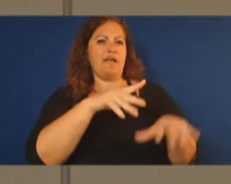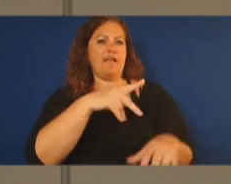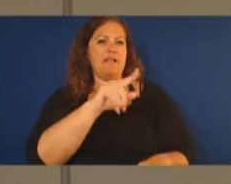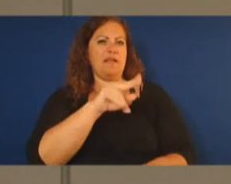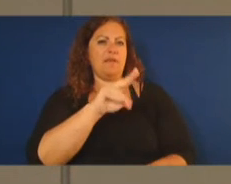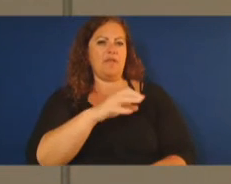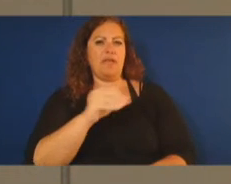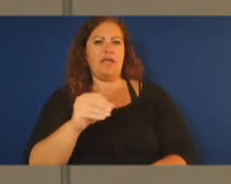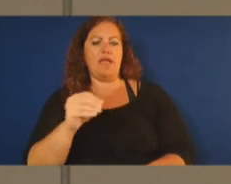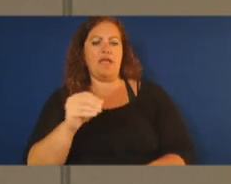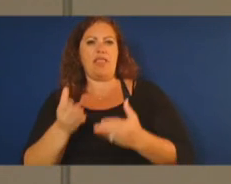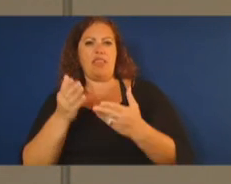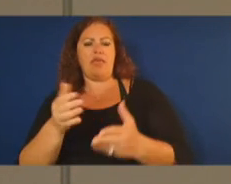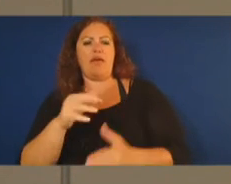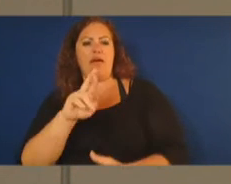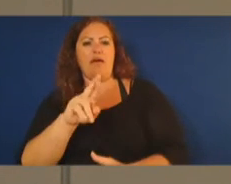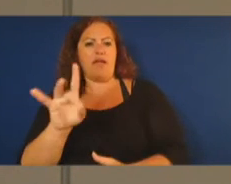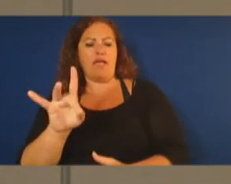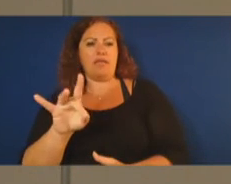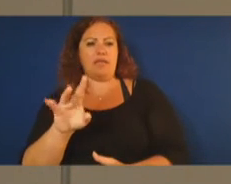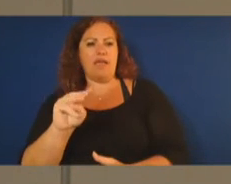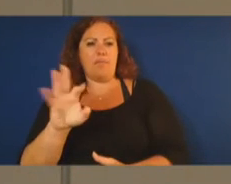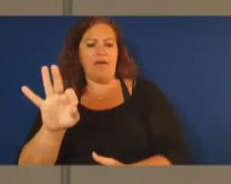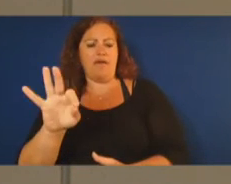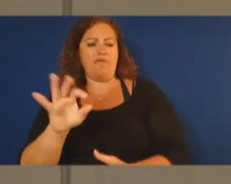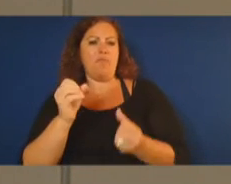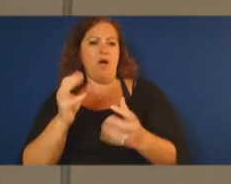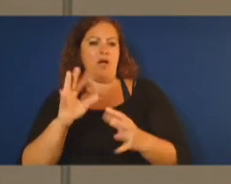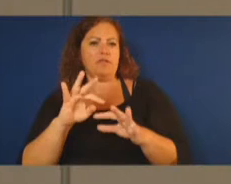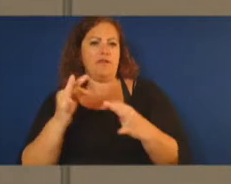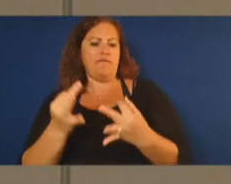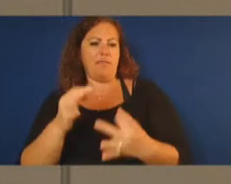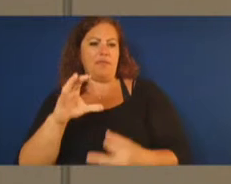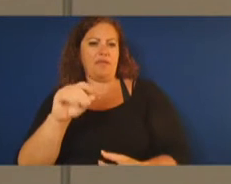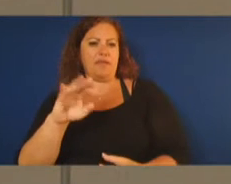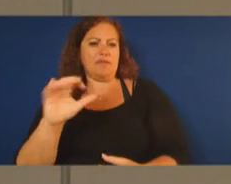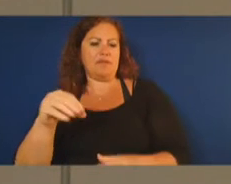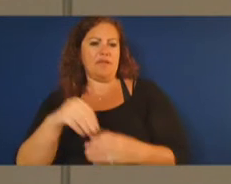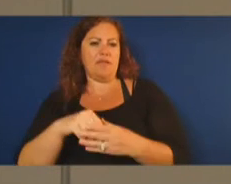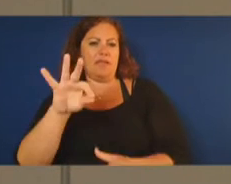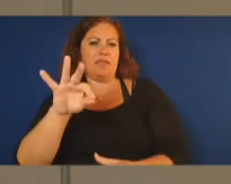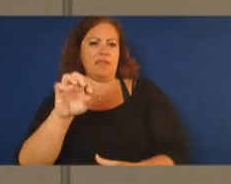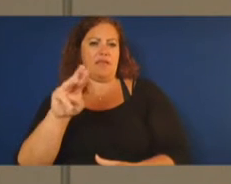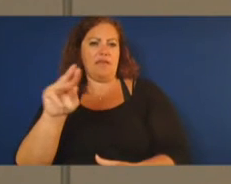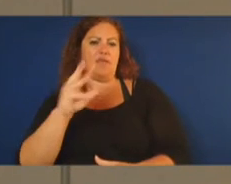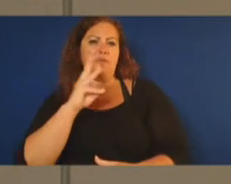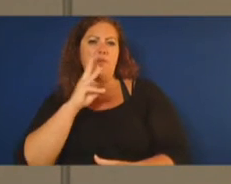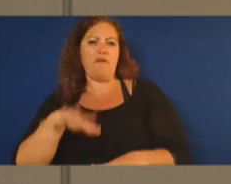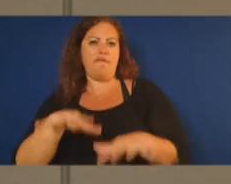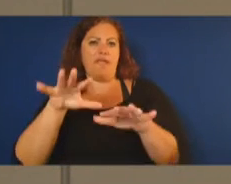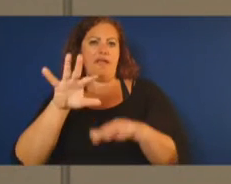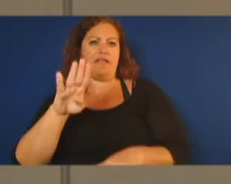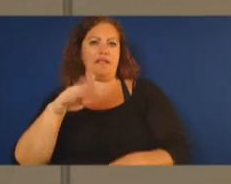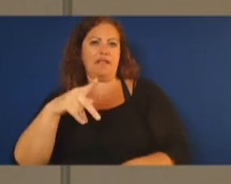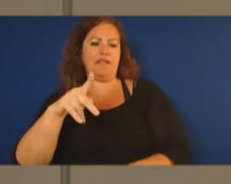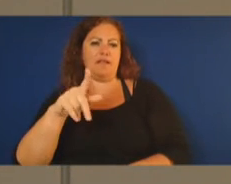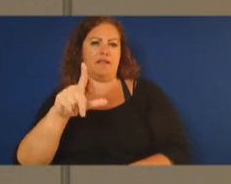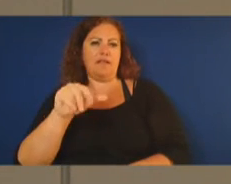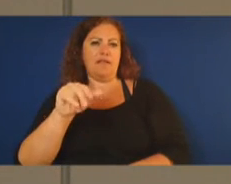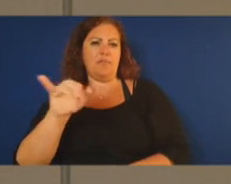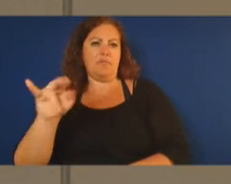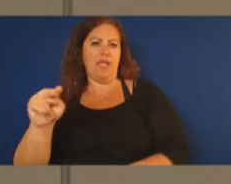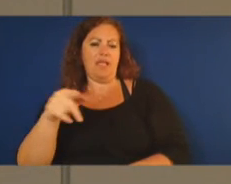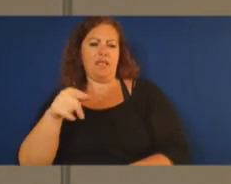R8 MF multi family residential conditional in the FEMA flood plane staff recommends approval of this petition upon resolution of